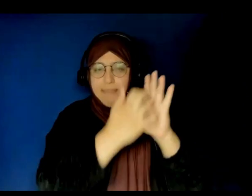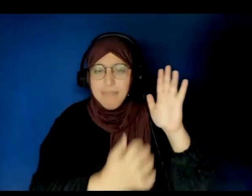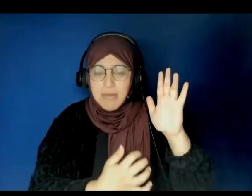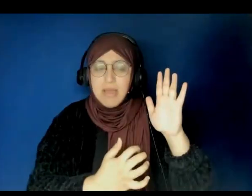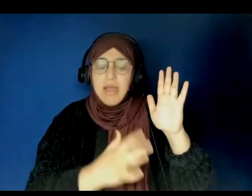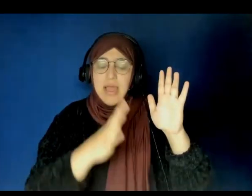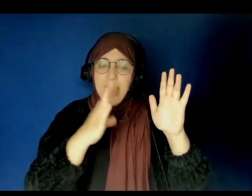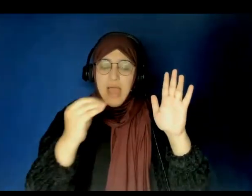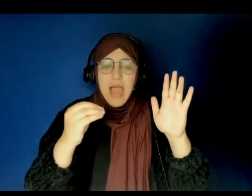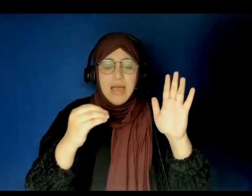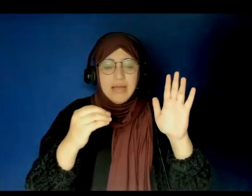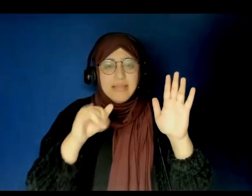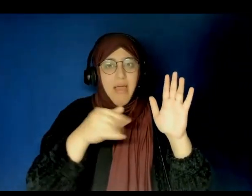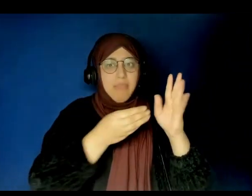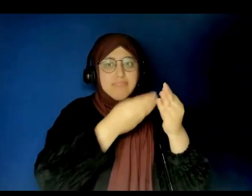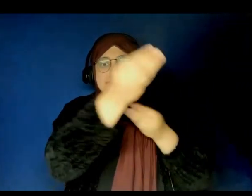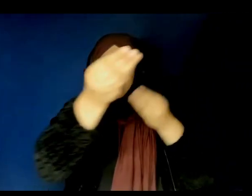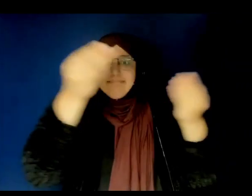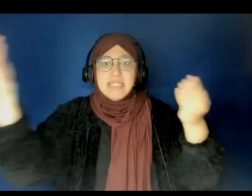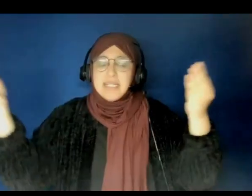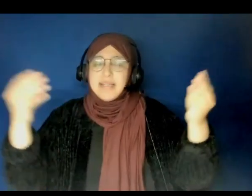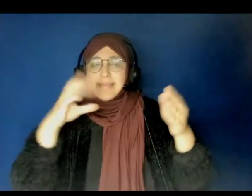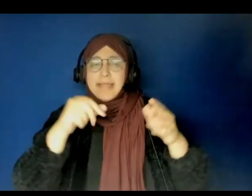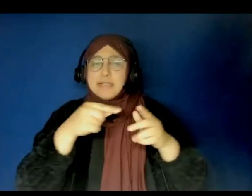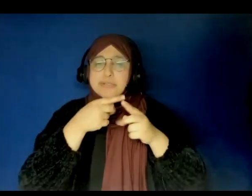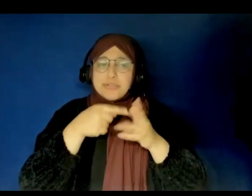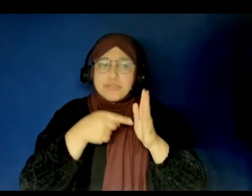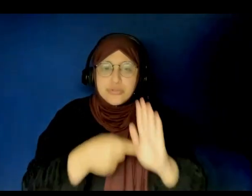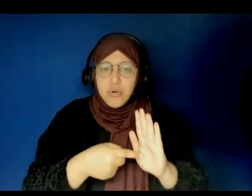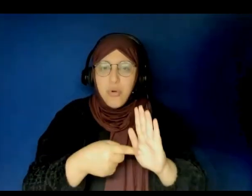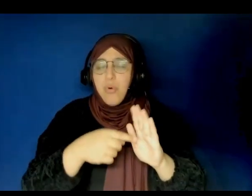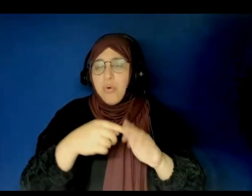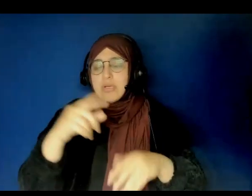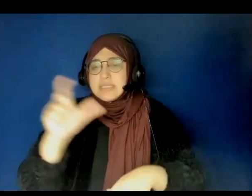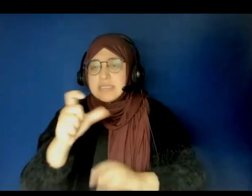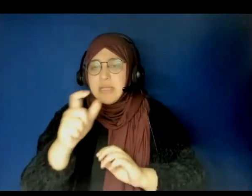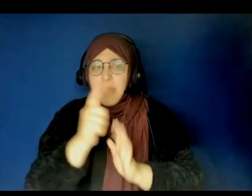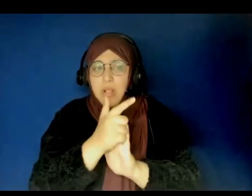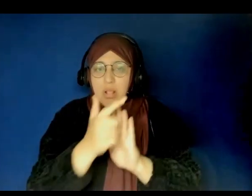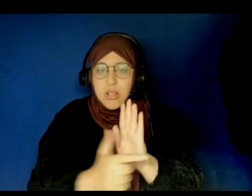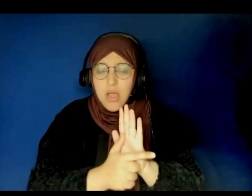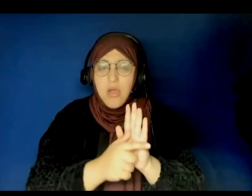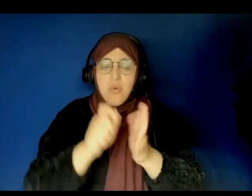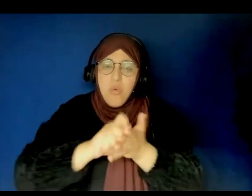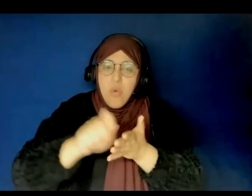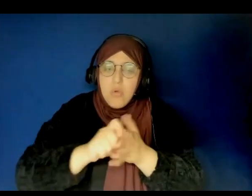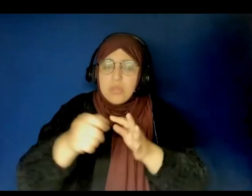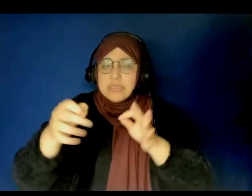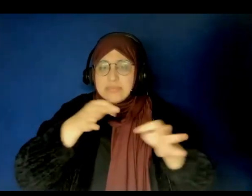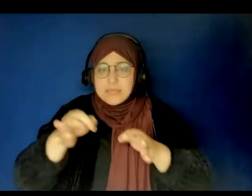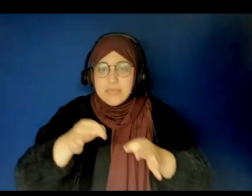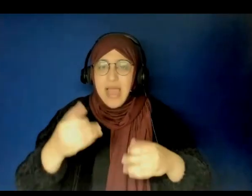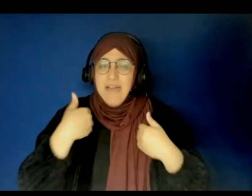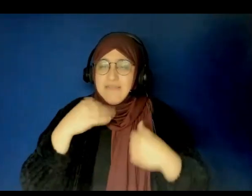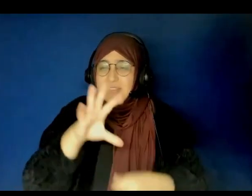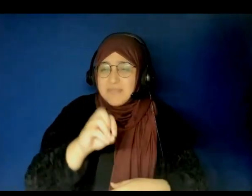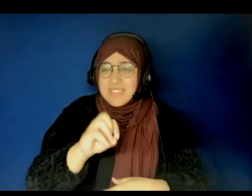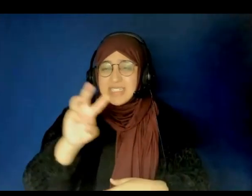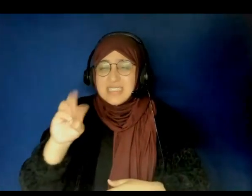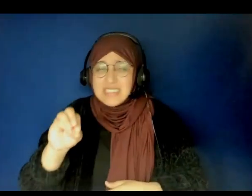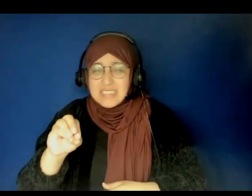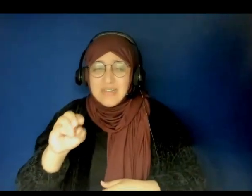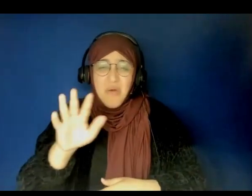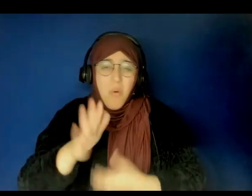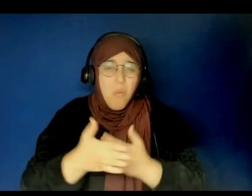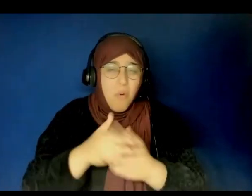Islamic law about inheritance and wrote them out in detail. There would be 50, 60, 70, 100 pages.